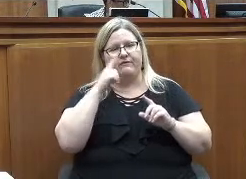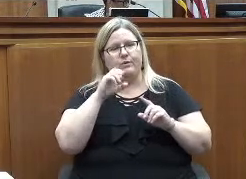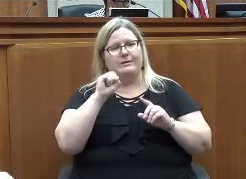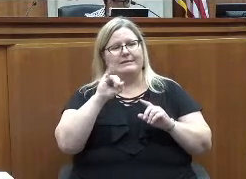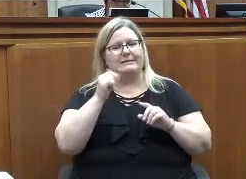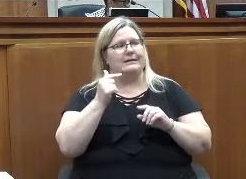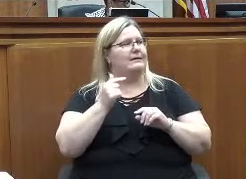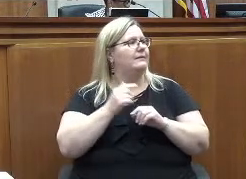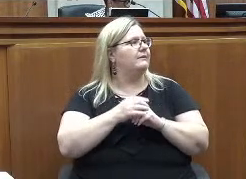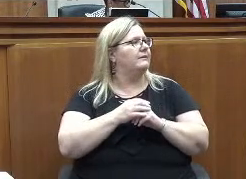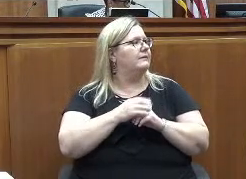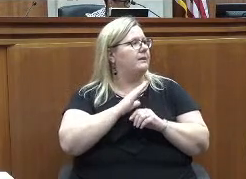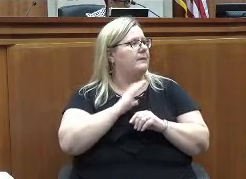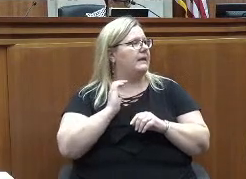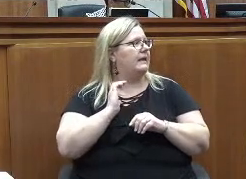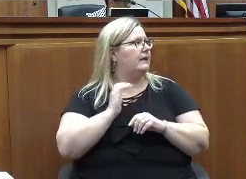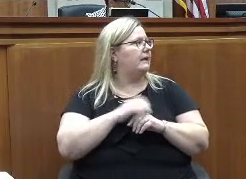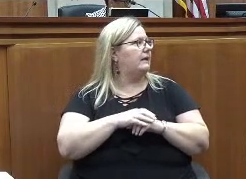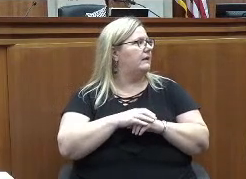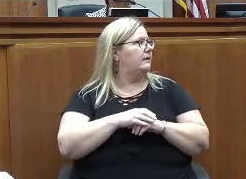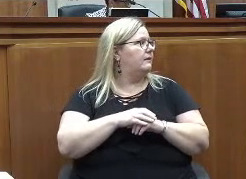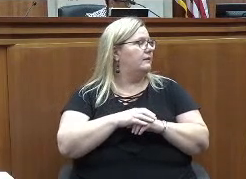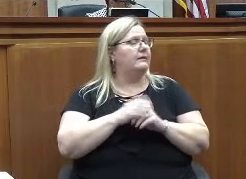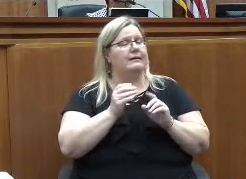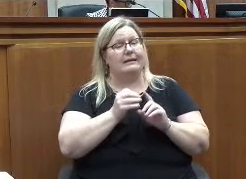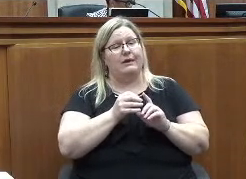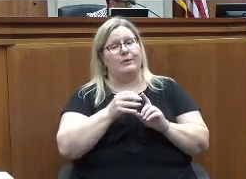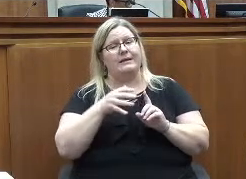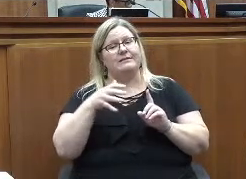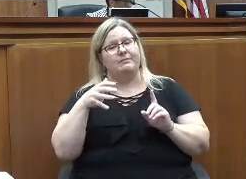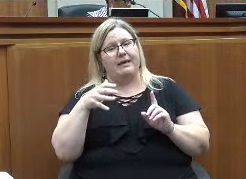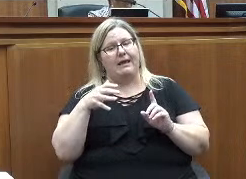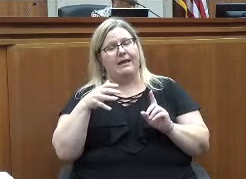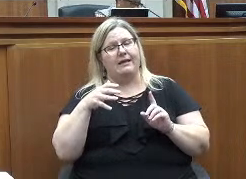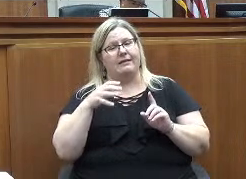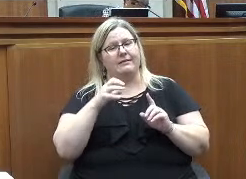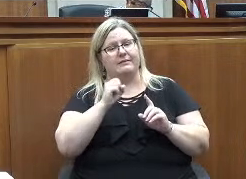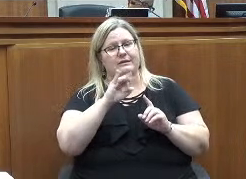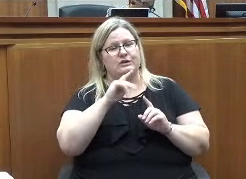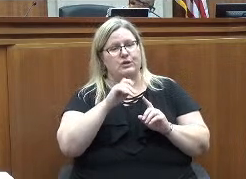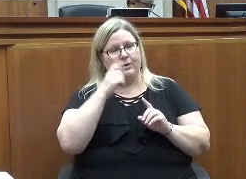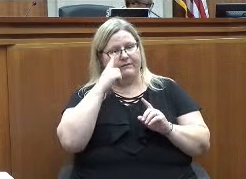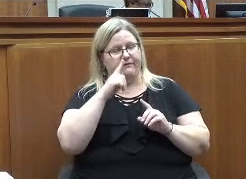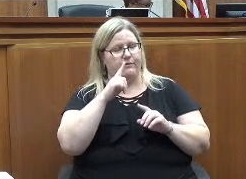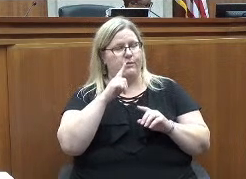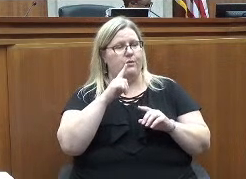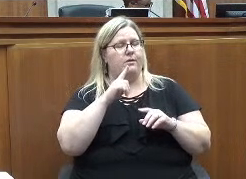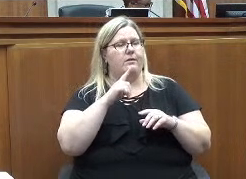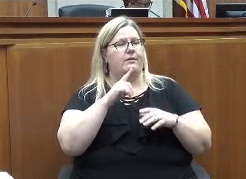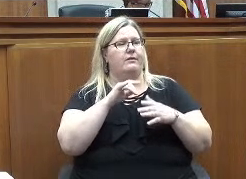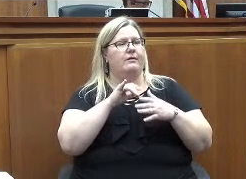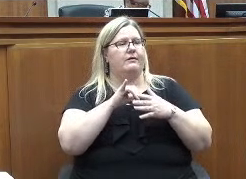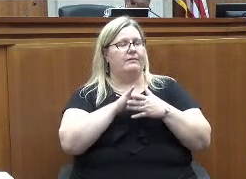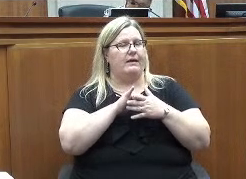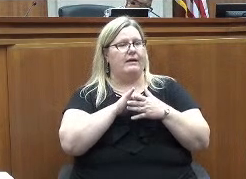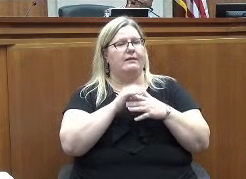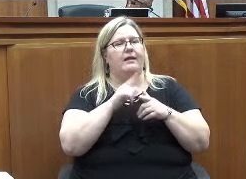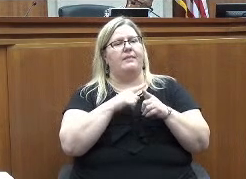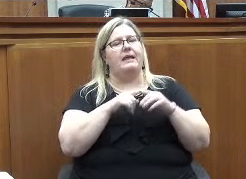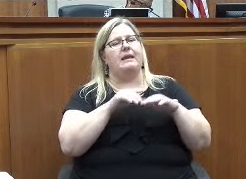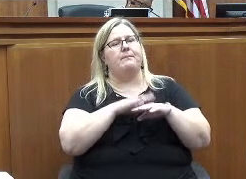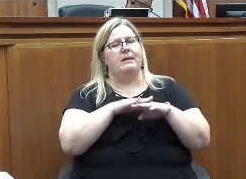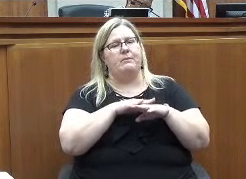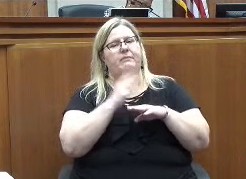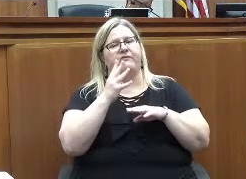was the expand scope of the city agenda, a minimum of 4 times a year,